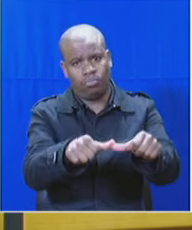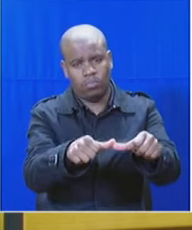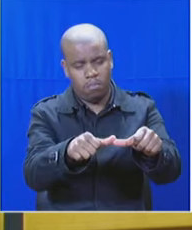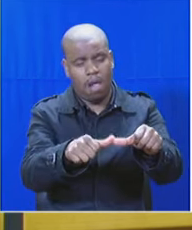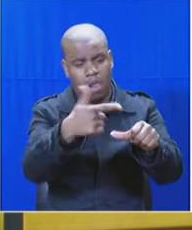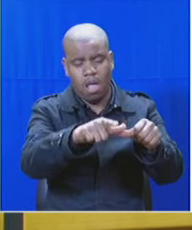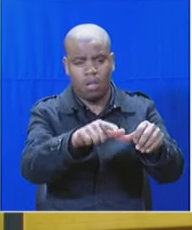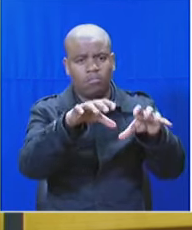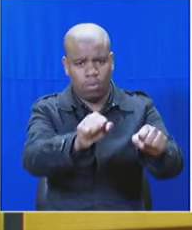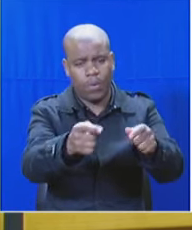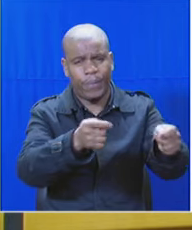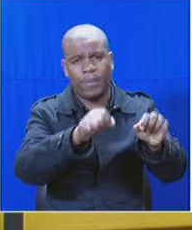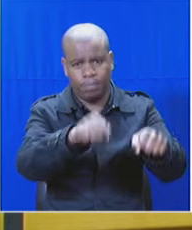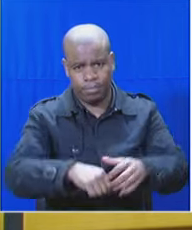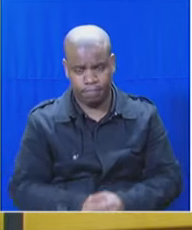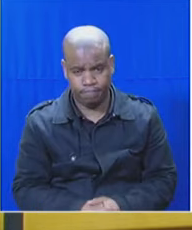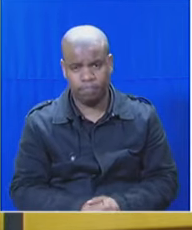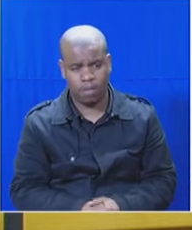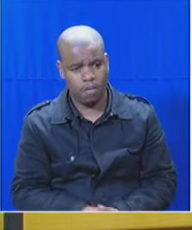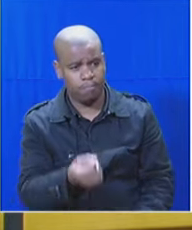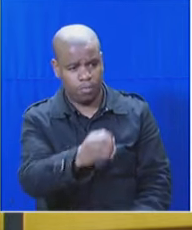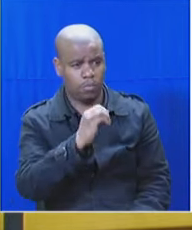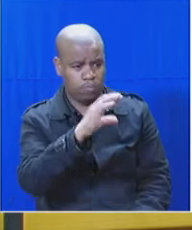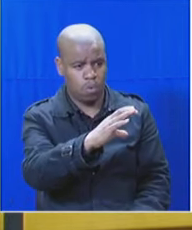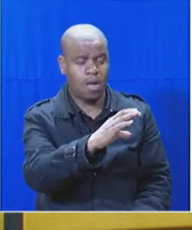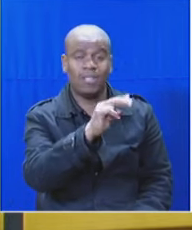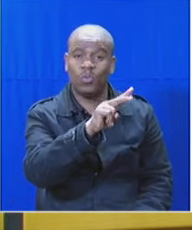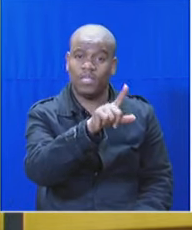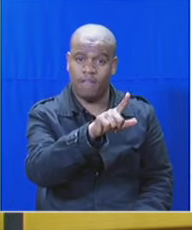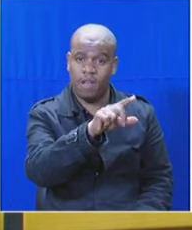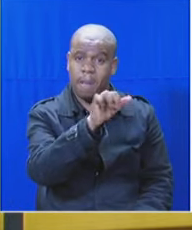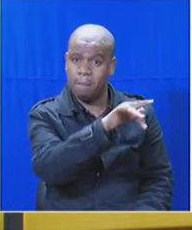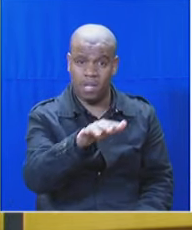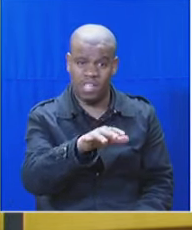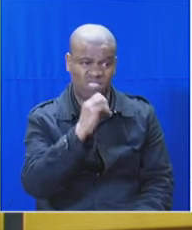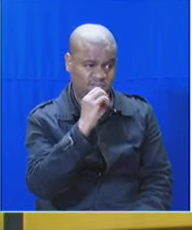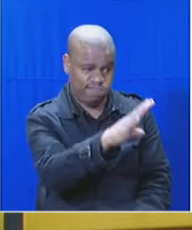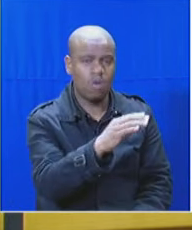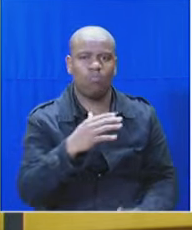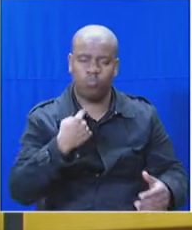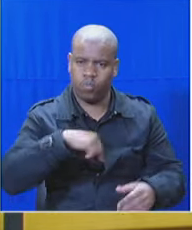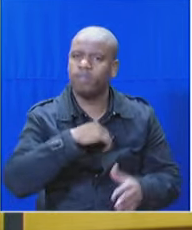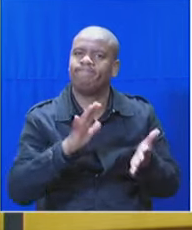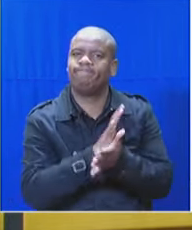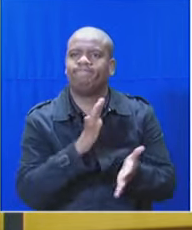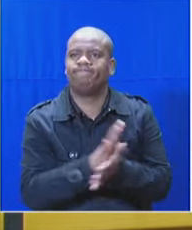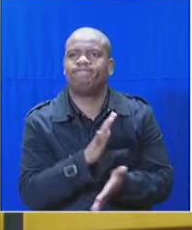land tenure system. We appreciate the allocation of the 27 million to this regard.